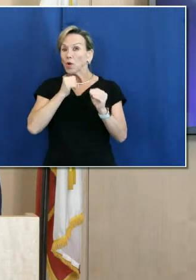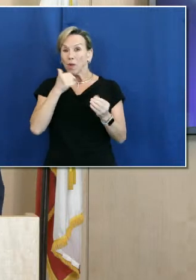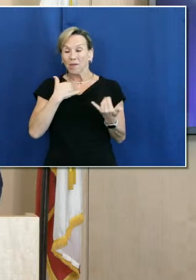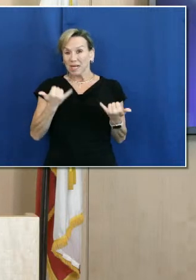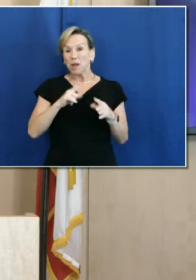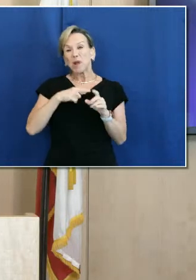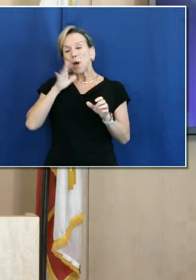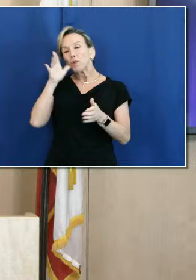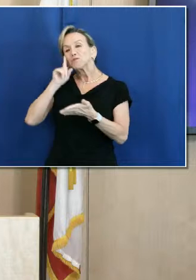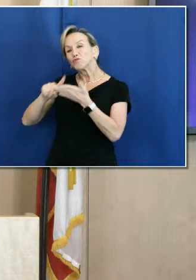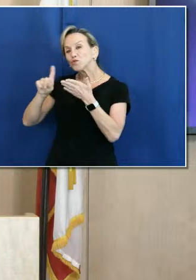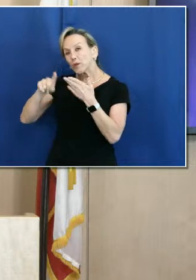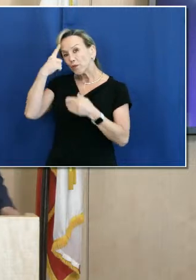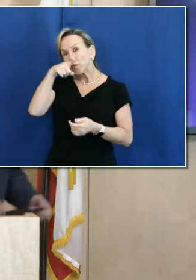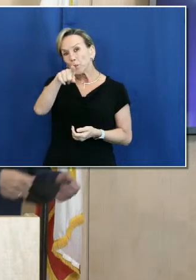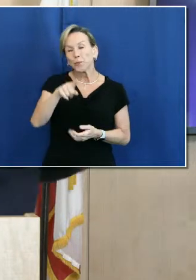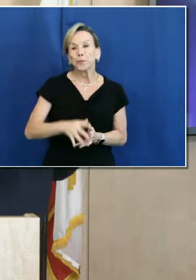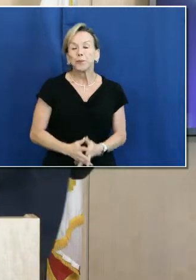for you.